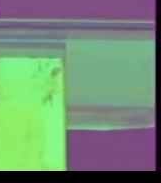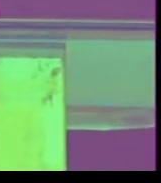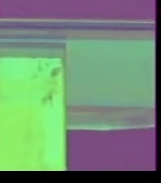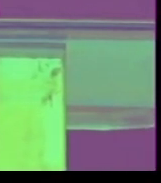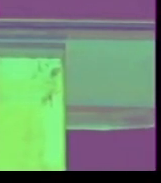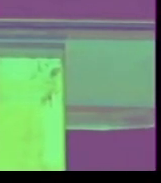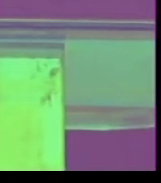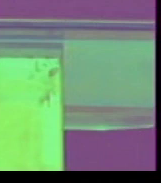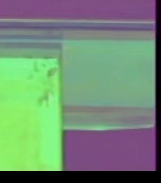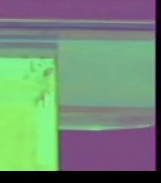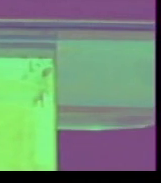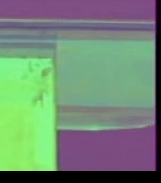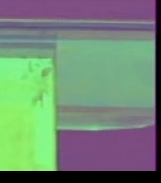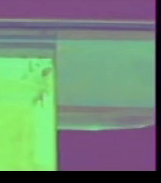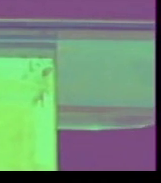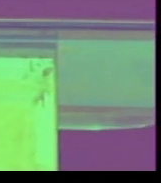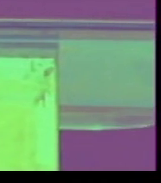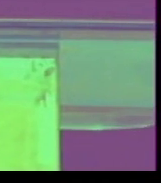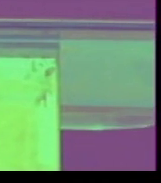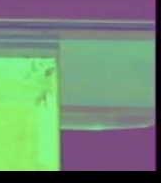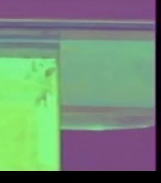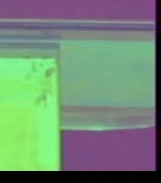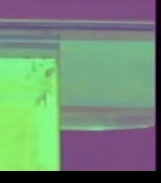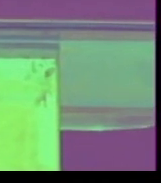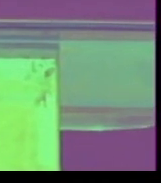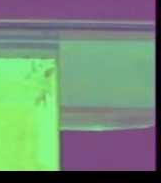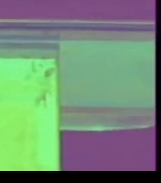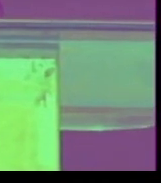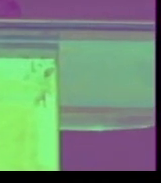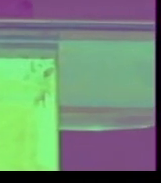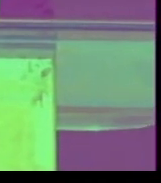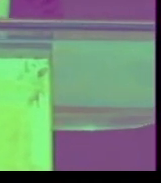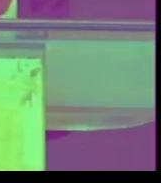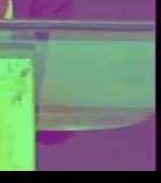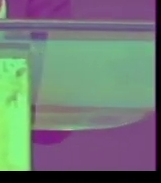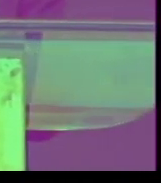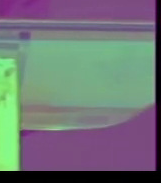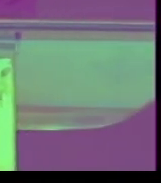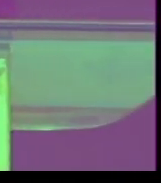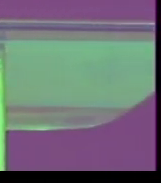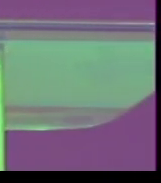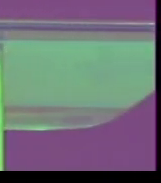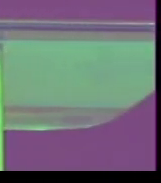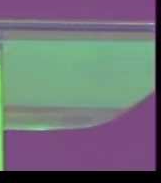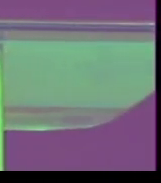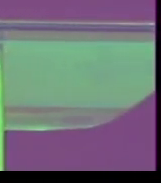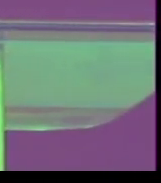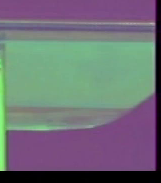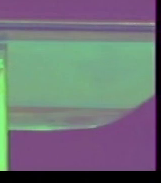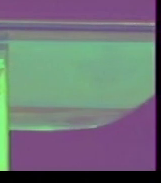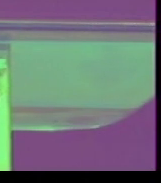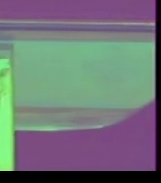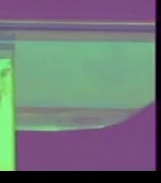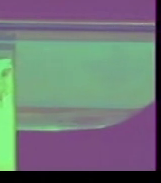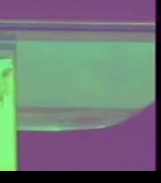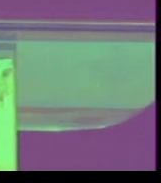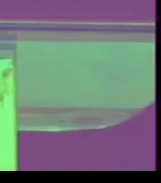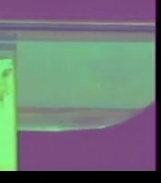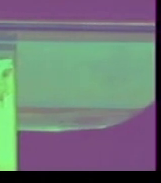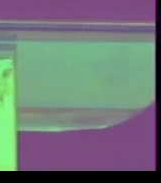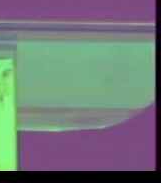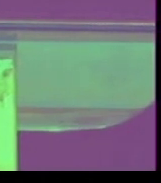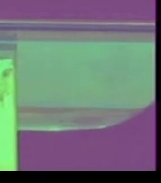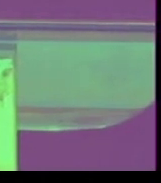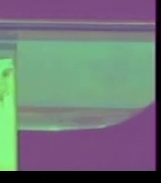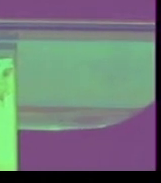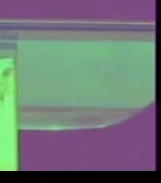diligence, how to serve with cheerfulness, then he tells us what not to do. Look